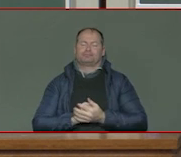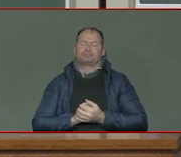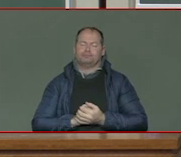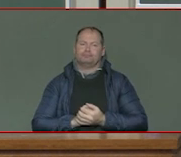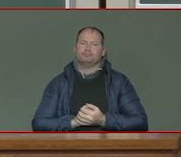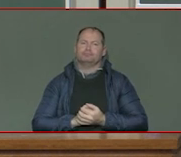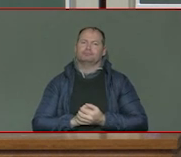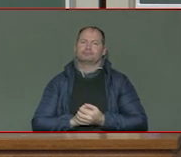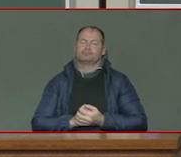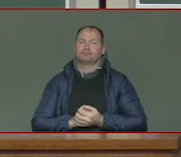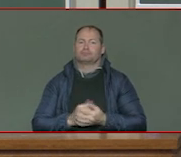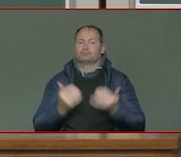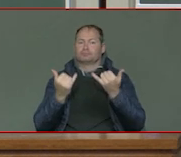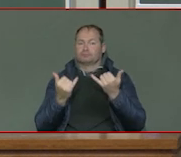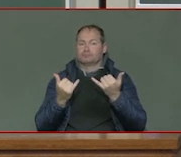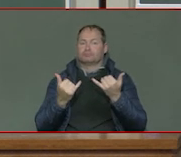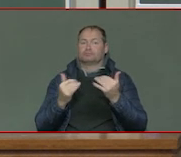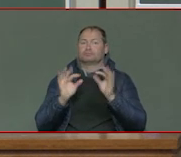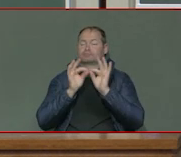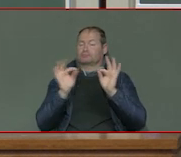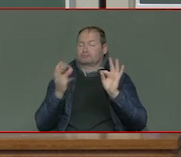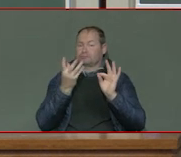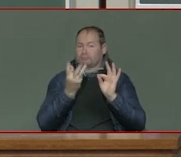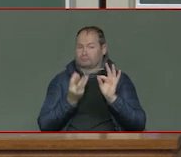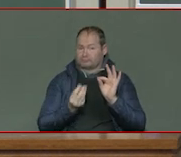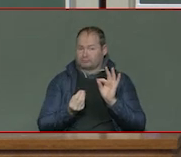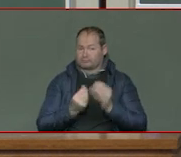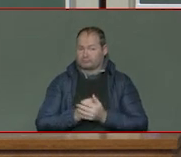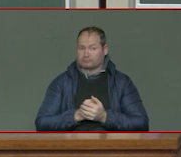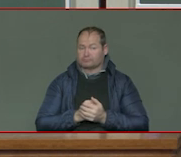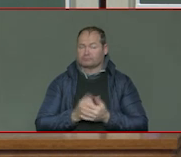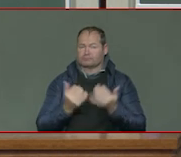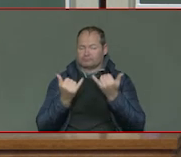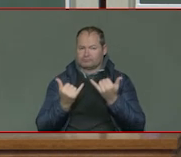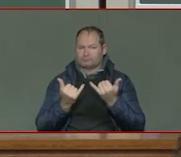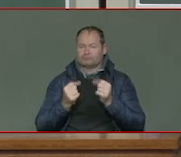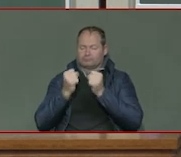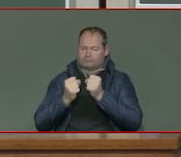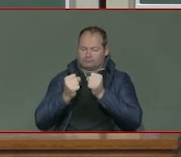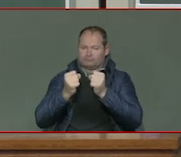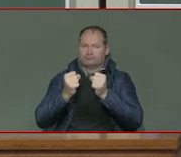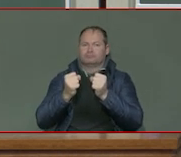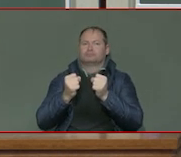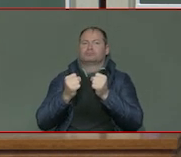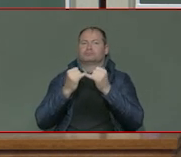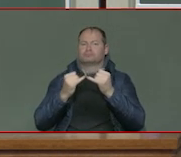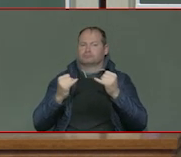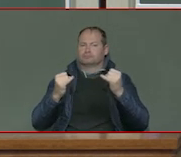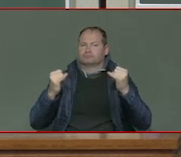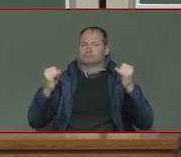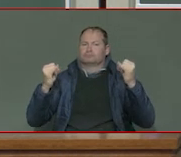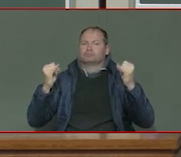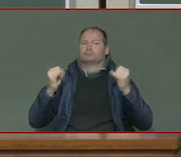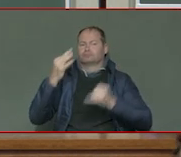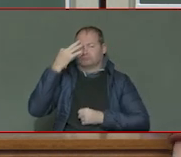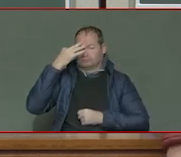now, once you've got that formula, we will be able to differentiate a constant, a linear expression, quadratic expression,